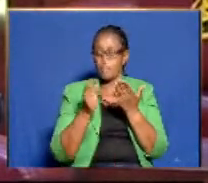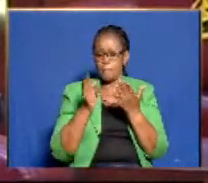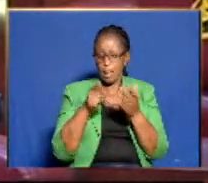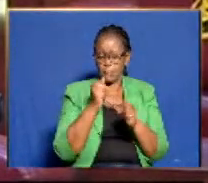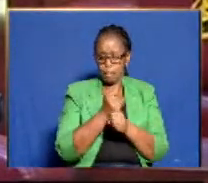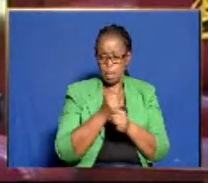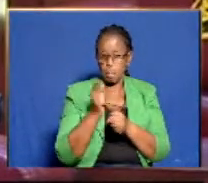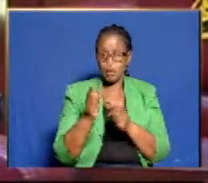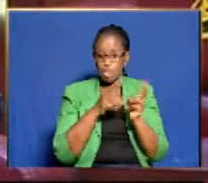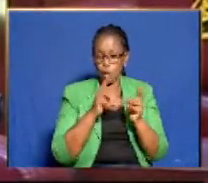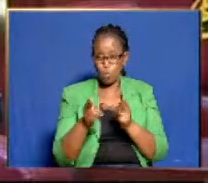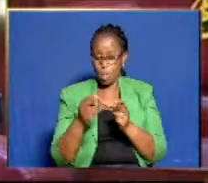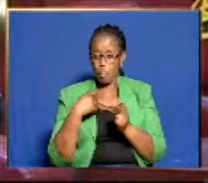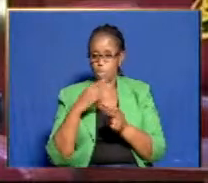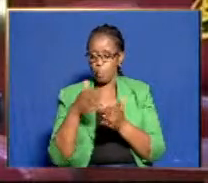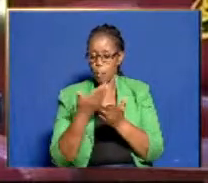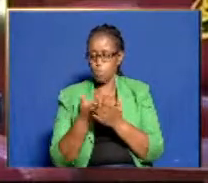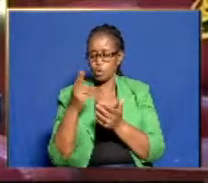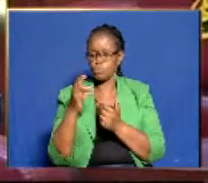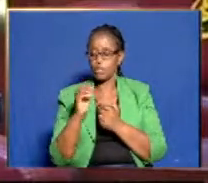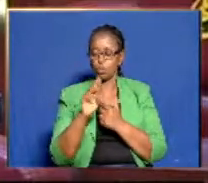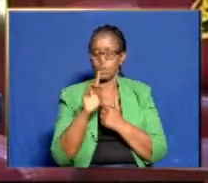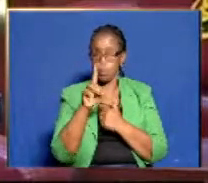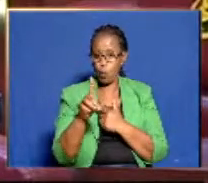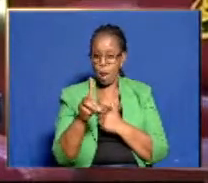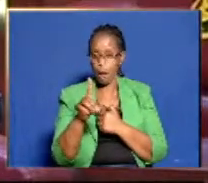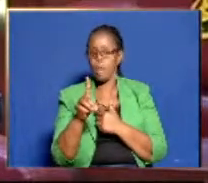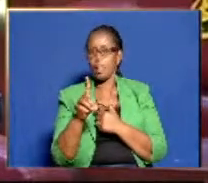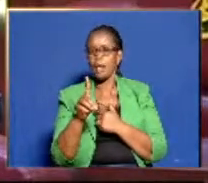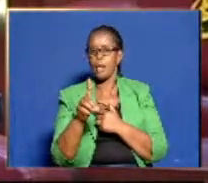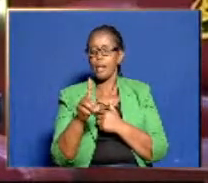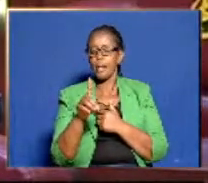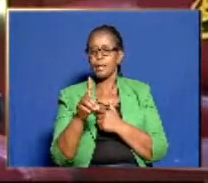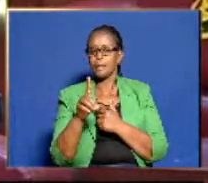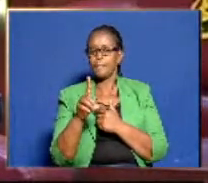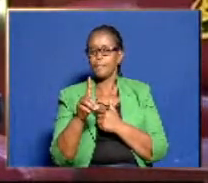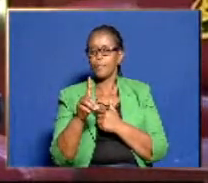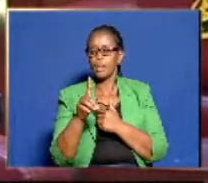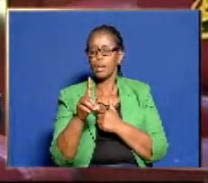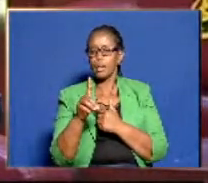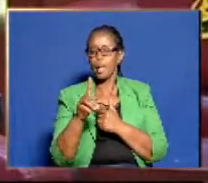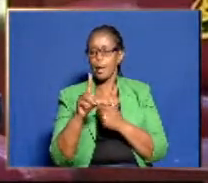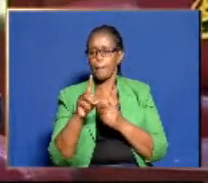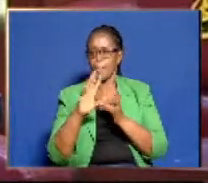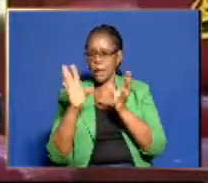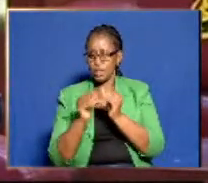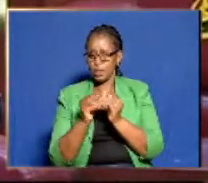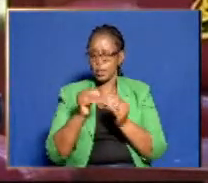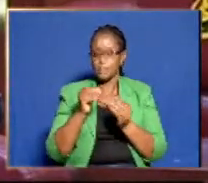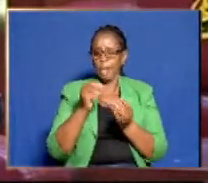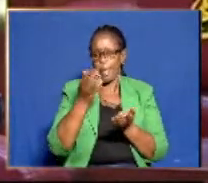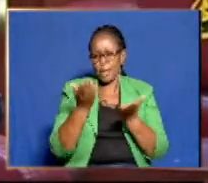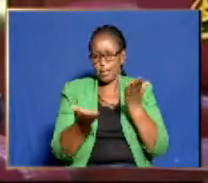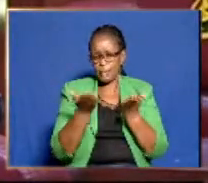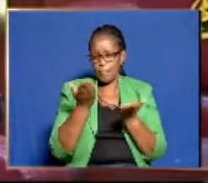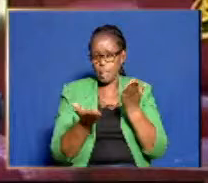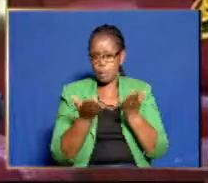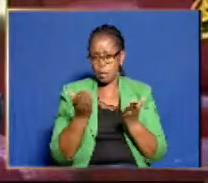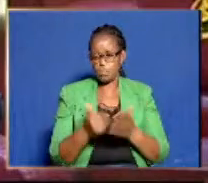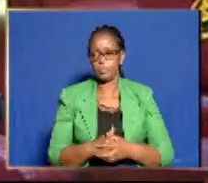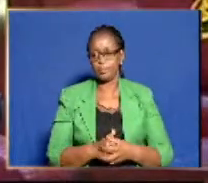the proposed 2021 supplementary estimates. I also want to touch a little bit on